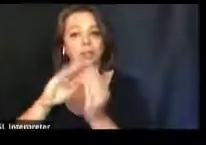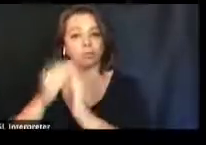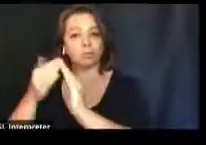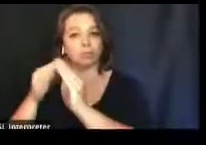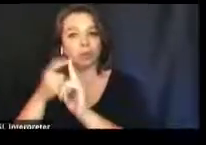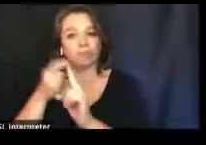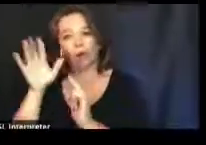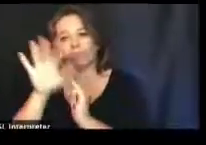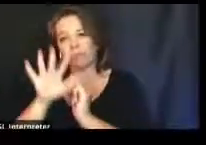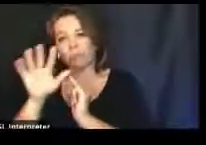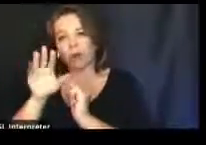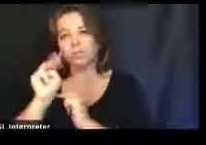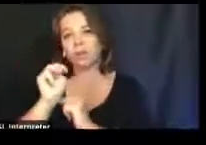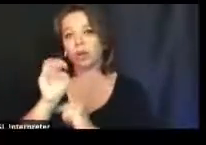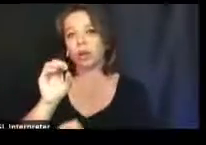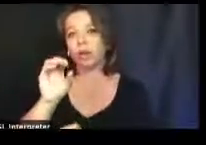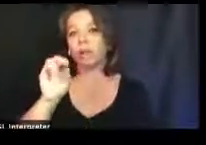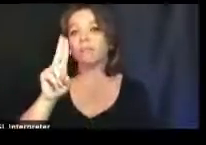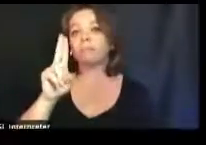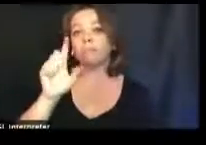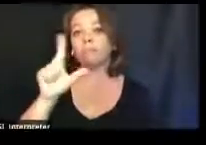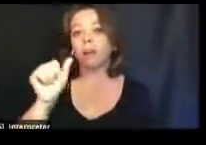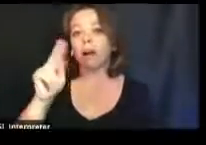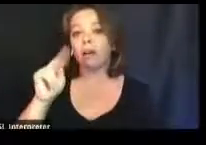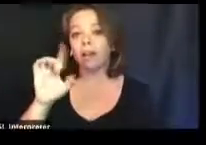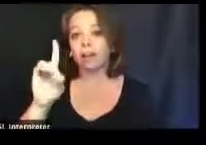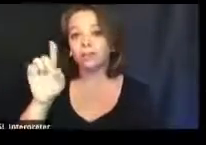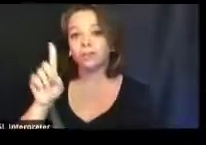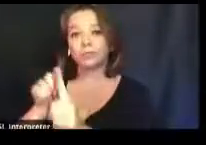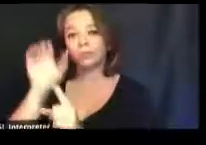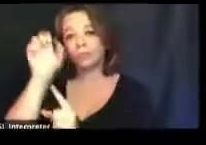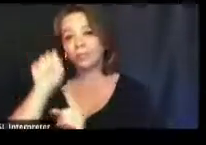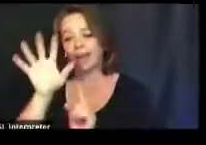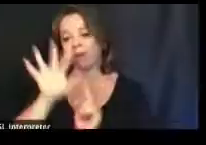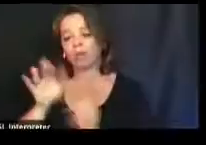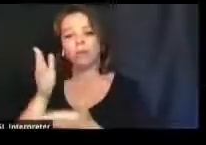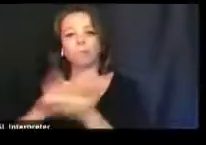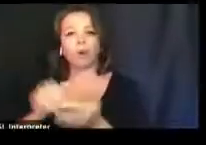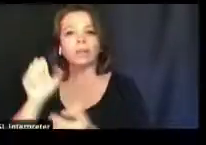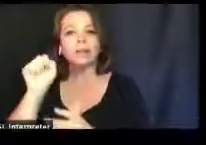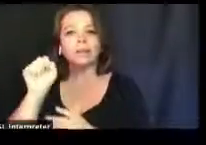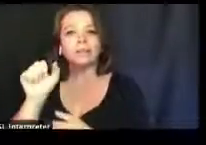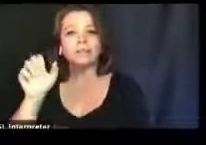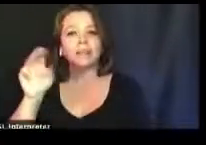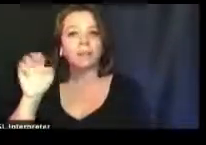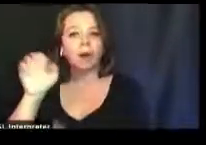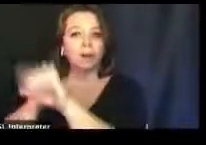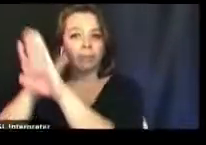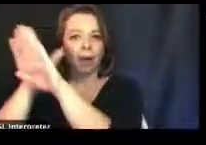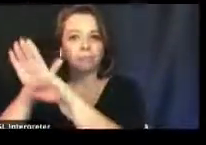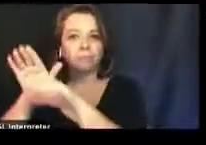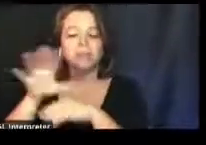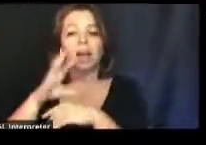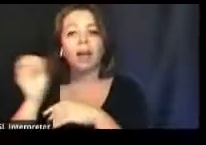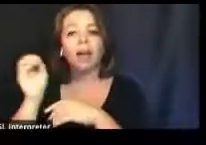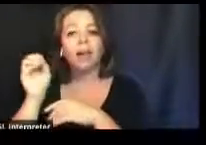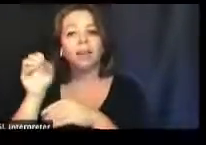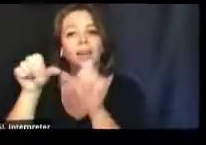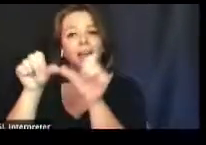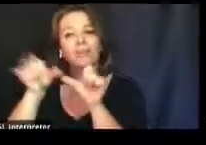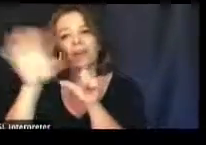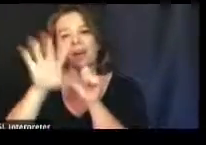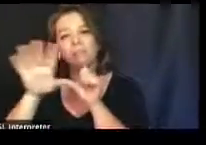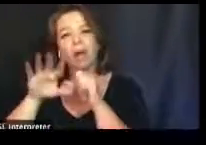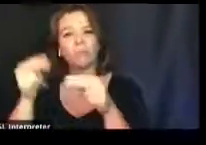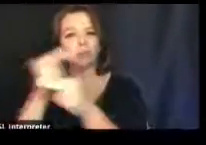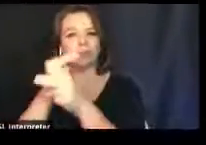approximately Mulholland to the south and is part of the Santa Monica Mountains, the area approximately where the 405 freeway